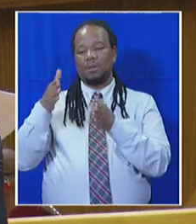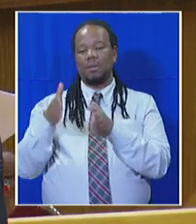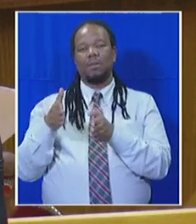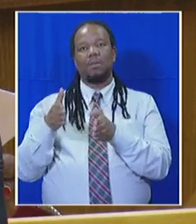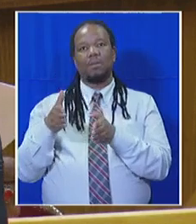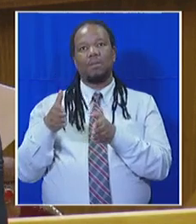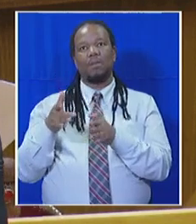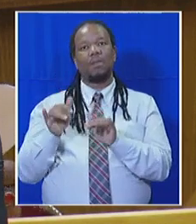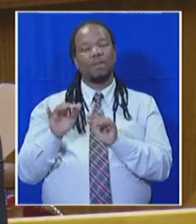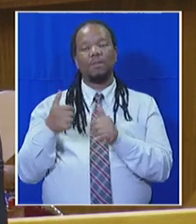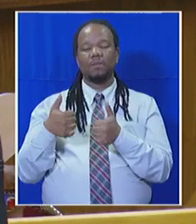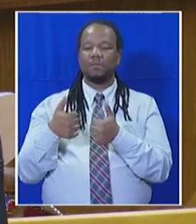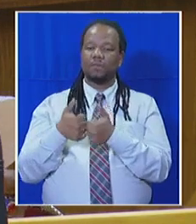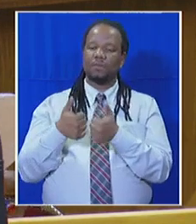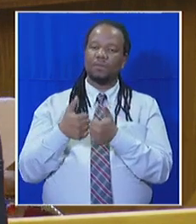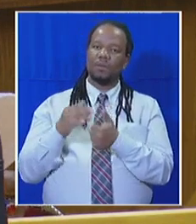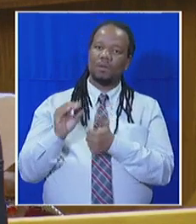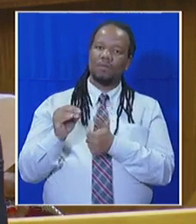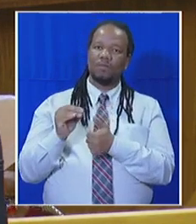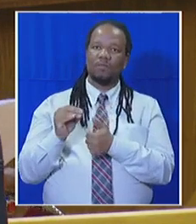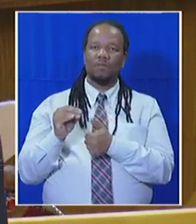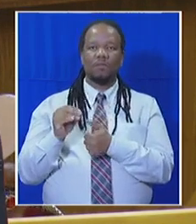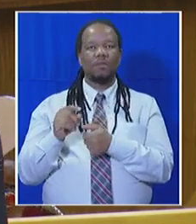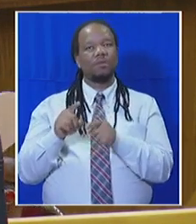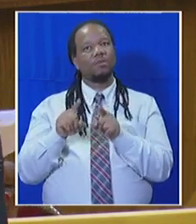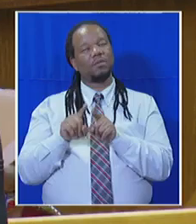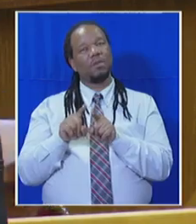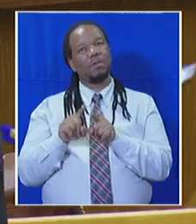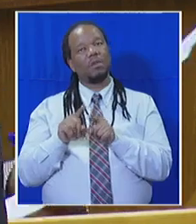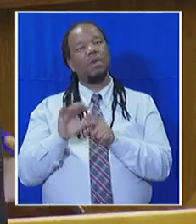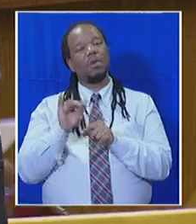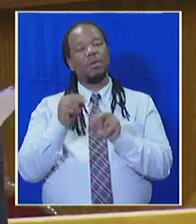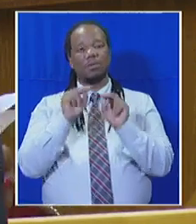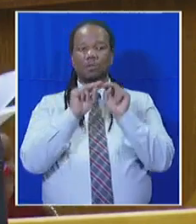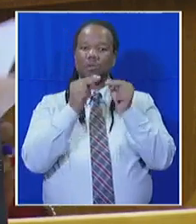a challenge, it will also need to be met by Treasury.